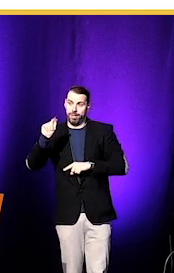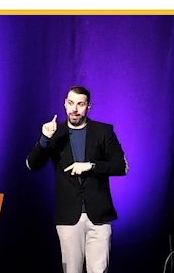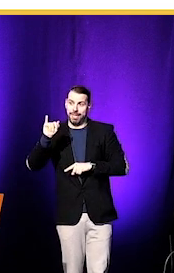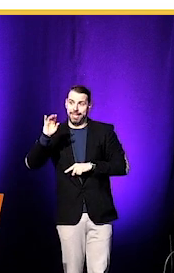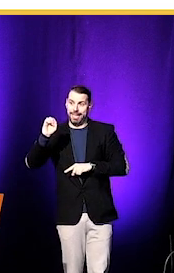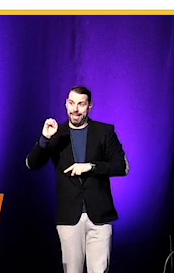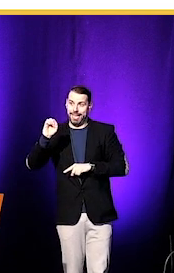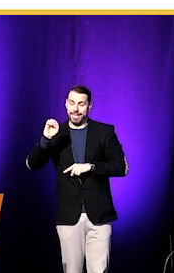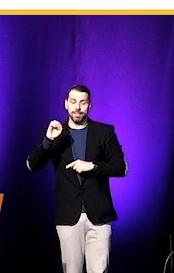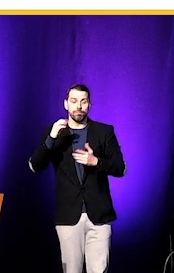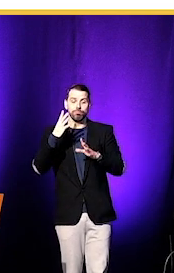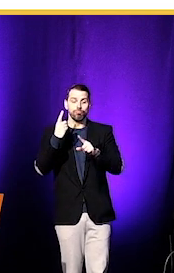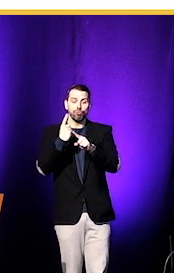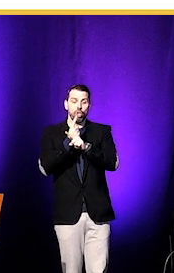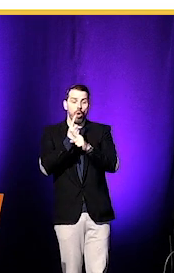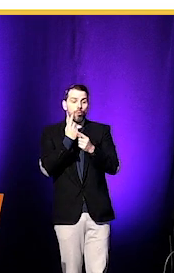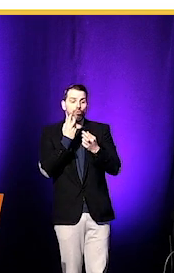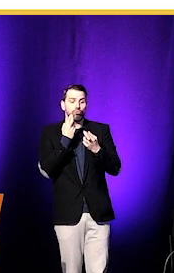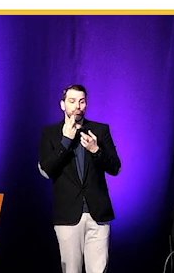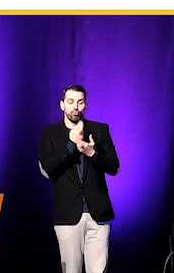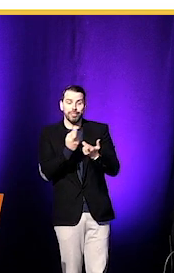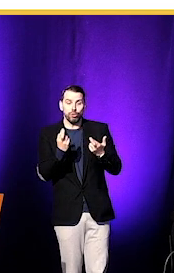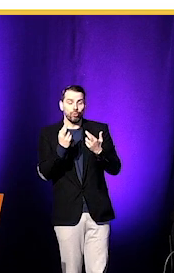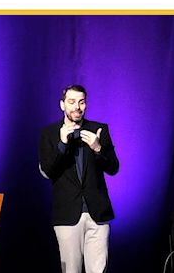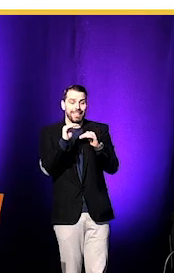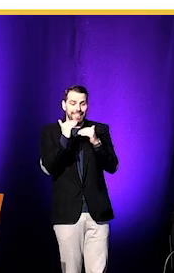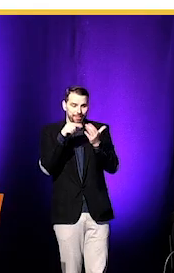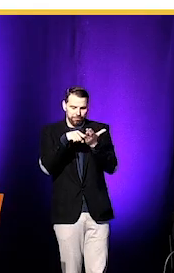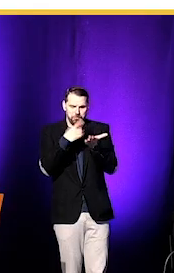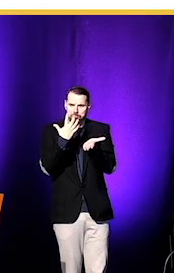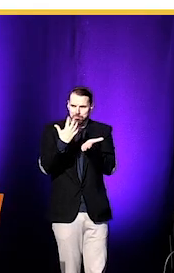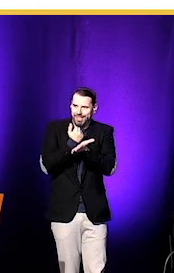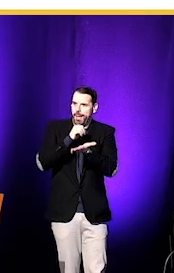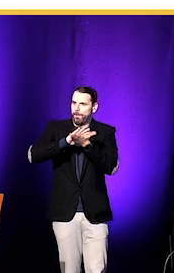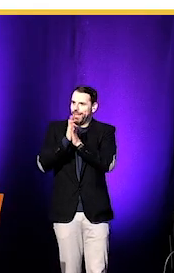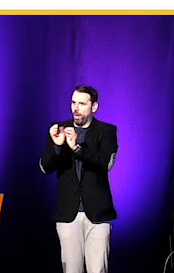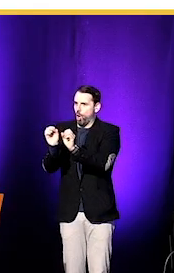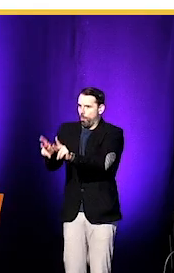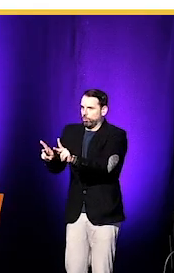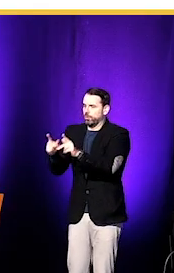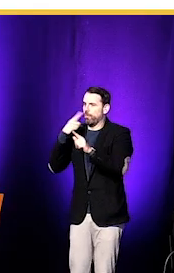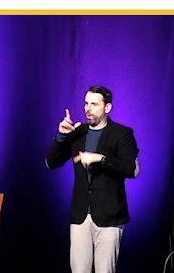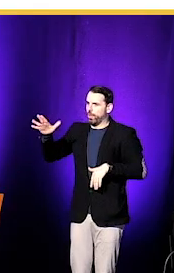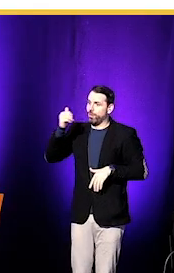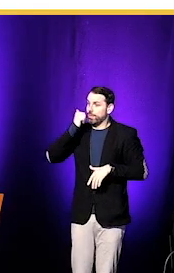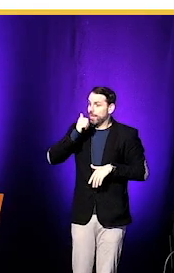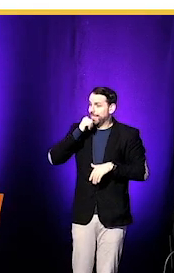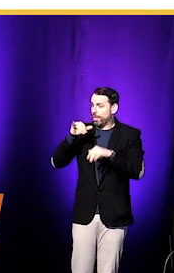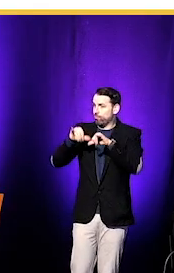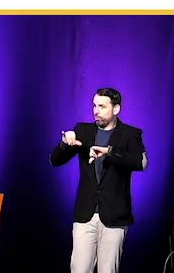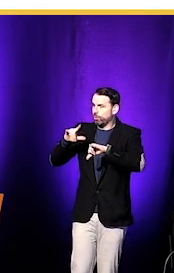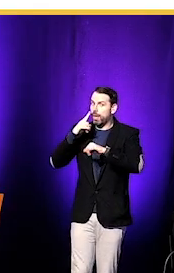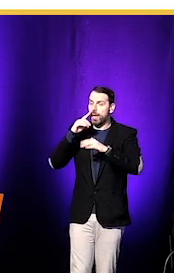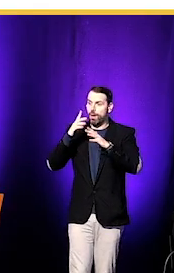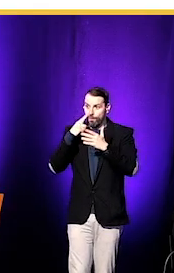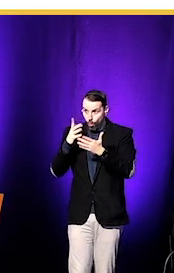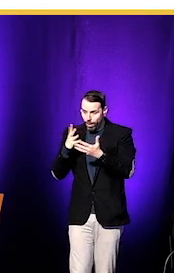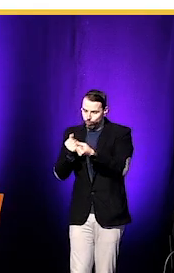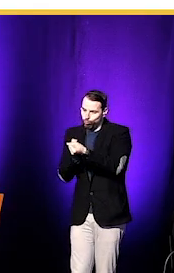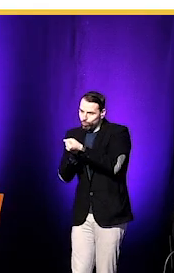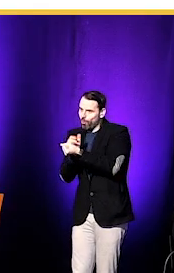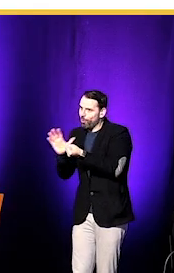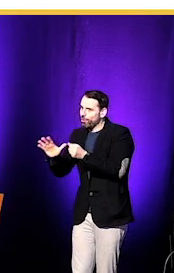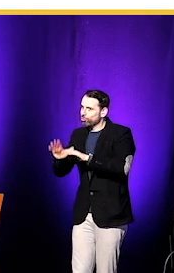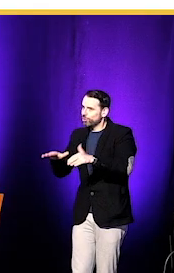transformed commonplace resources and constraints into opportunities within the daily routine to support her children's learning.